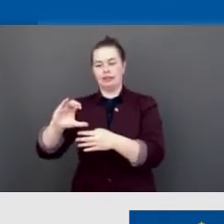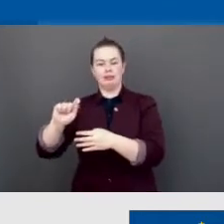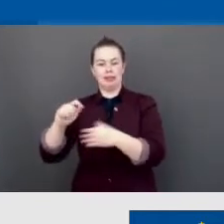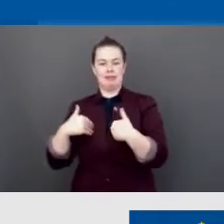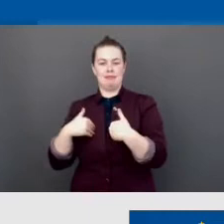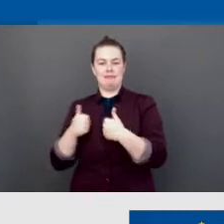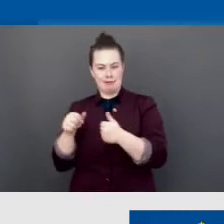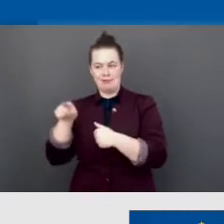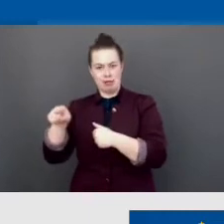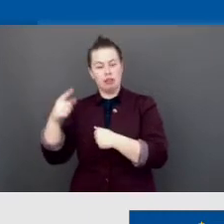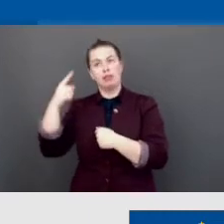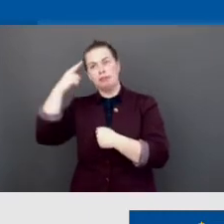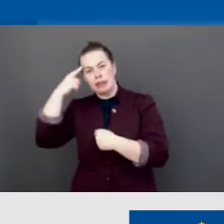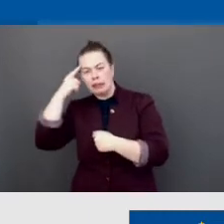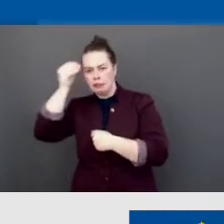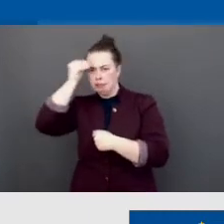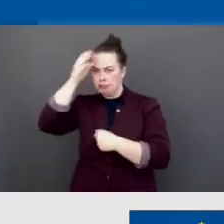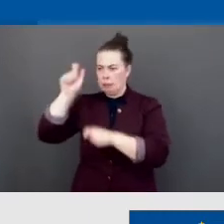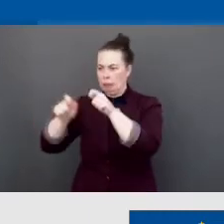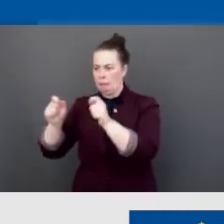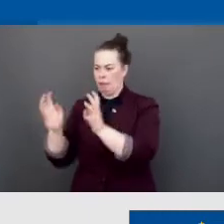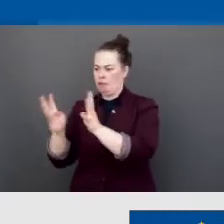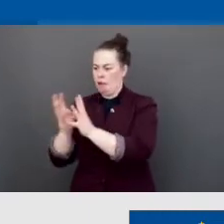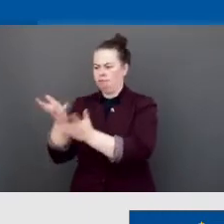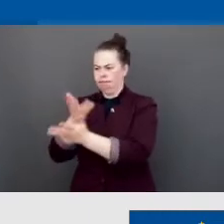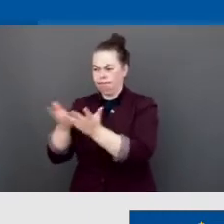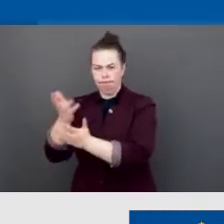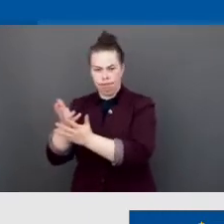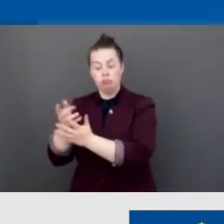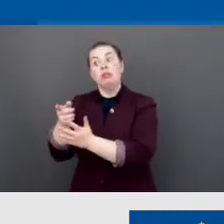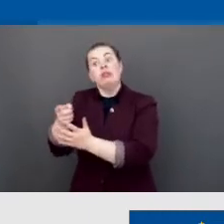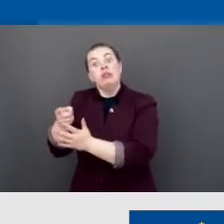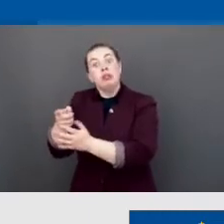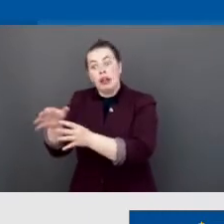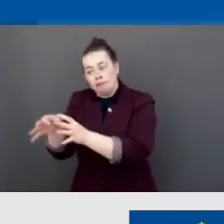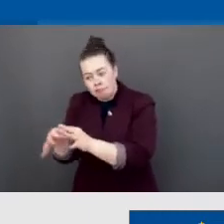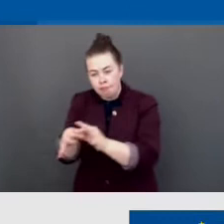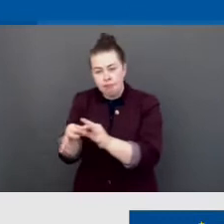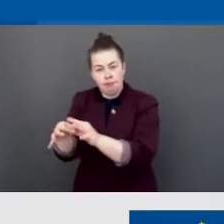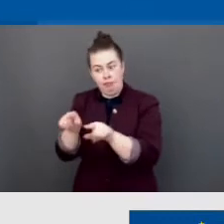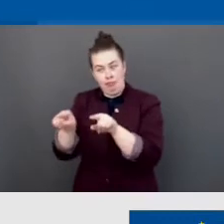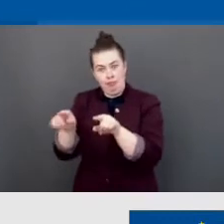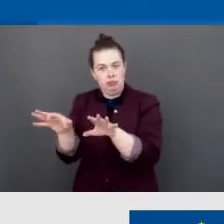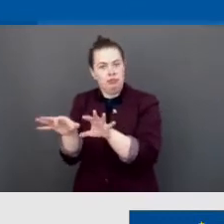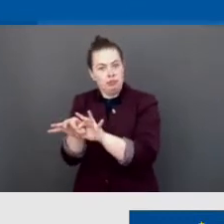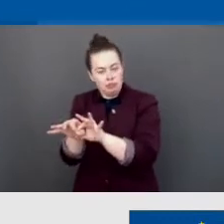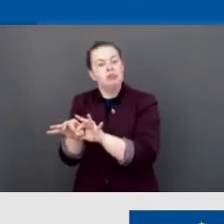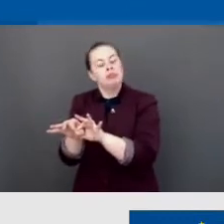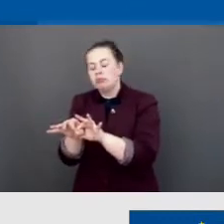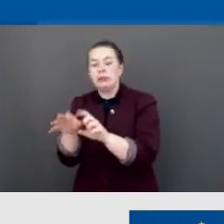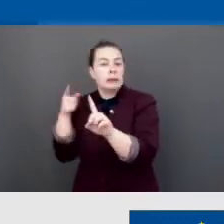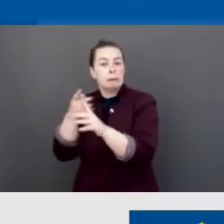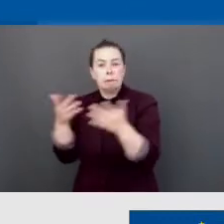University of Porto is also a RIS hub of IT health, and she have an incubator called UPTech, and